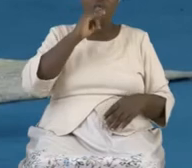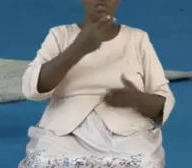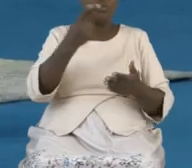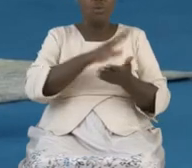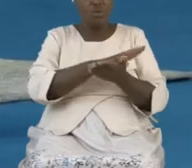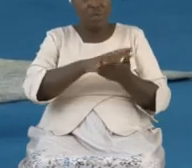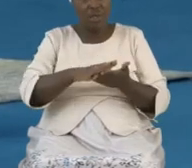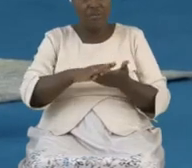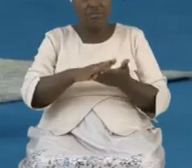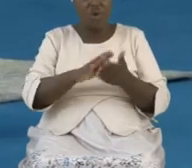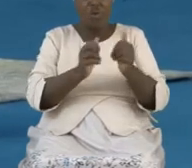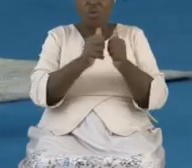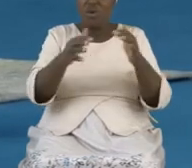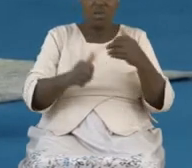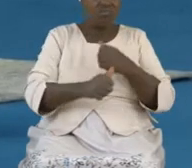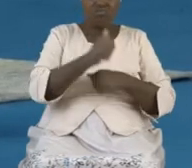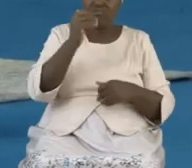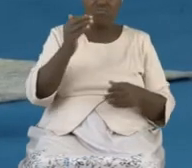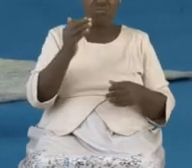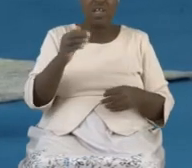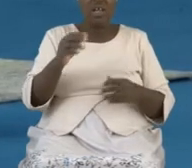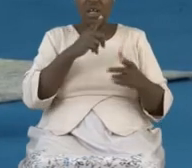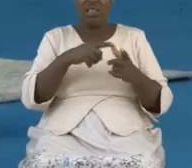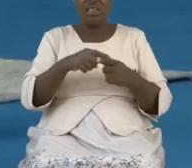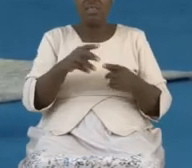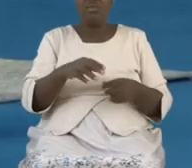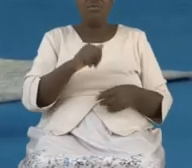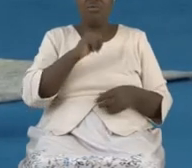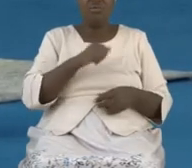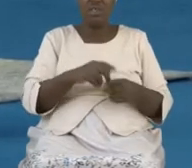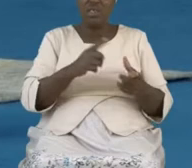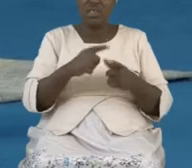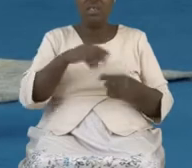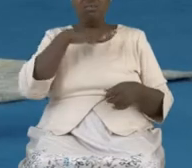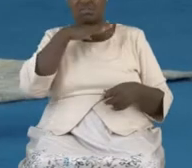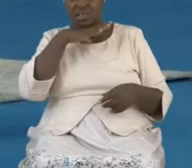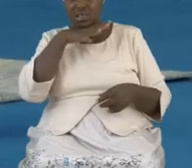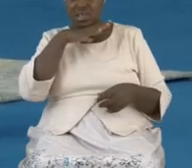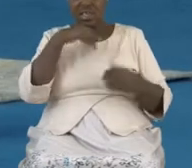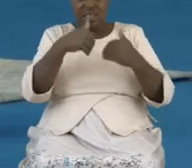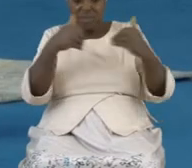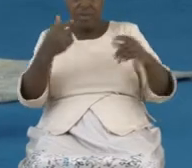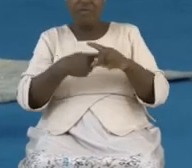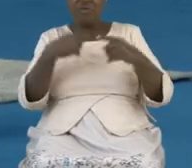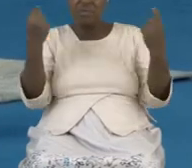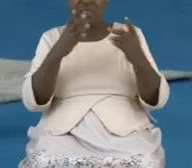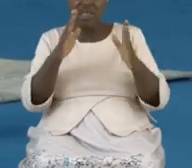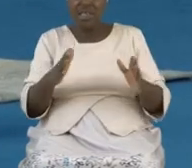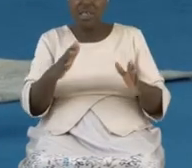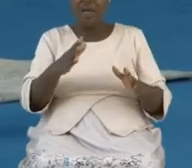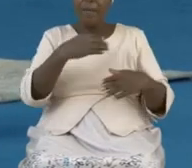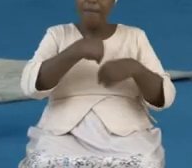harmless, defiled, separate from sinners, made higher than